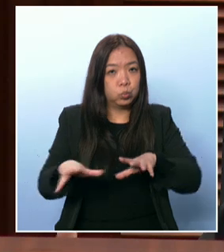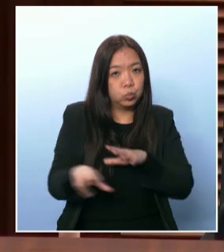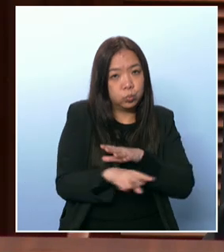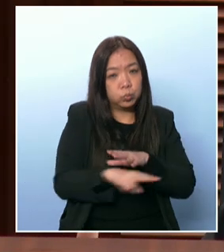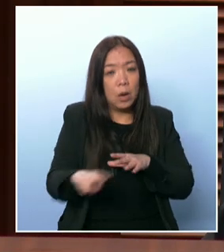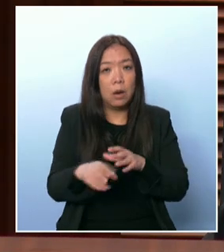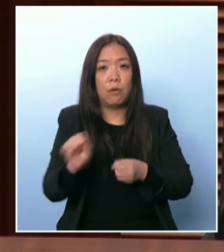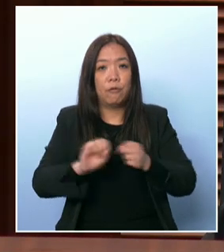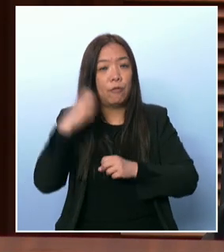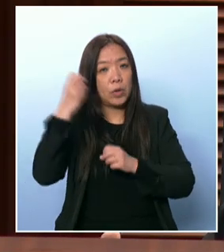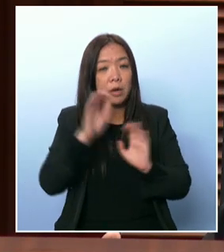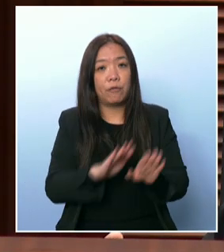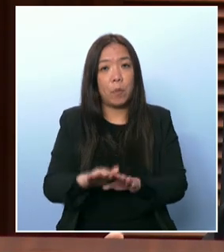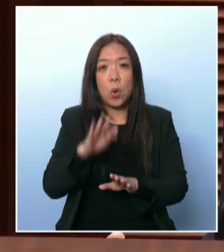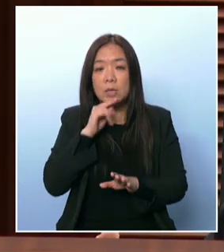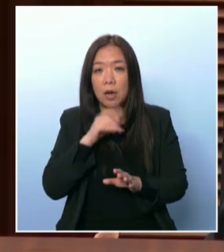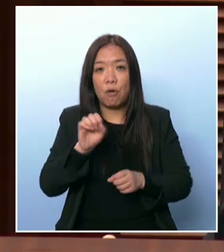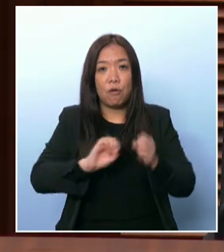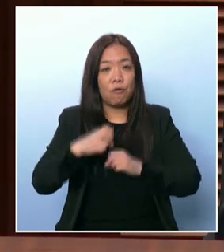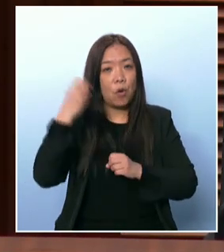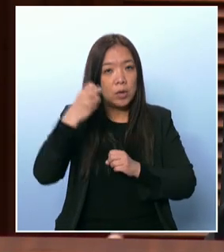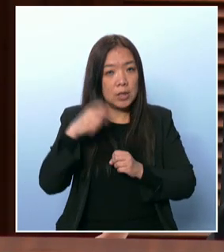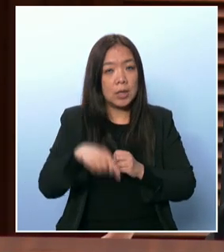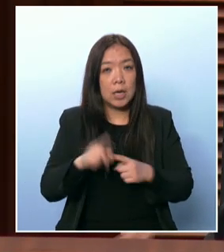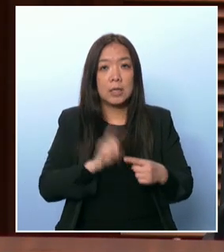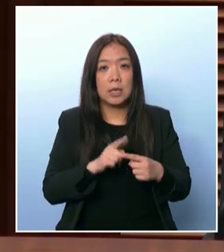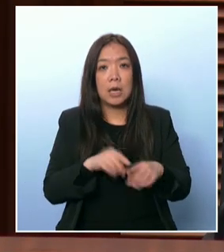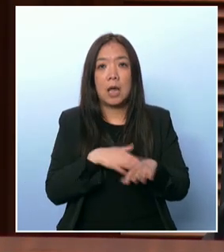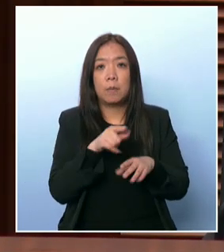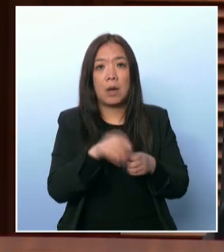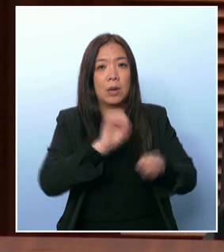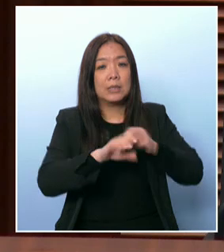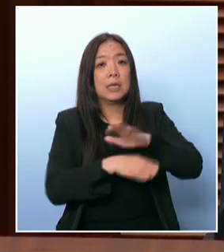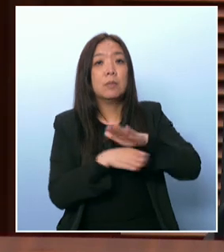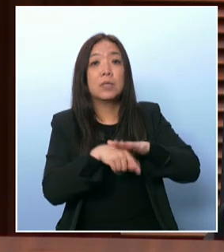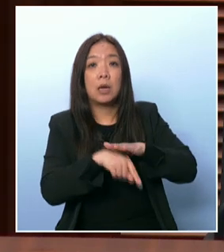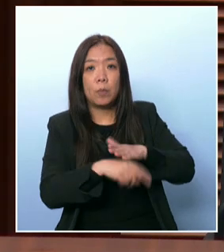GBA International Clinical Trial Institute is to offer a platform to